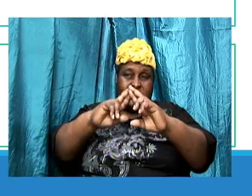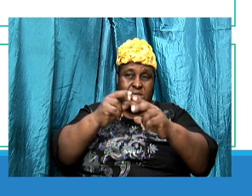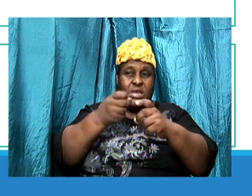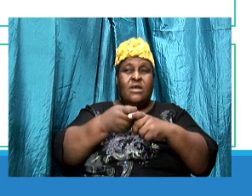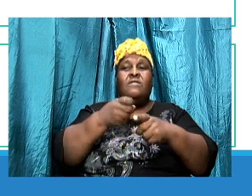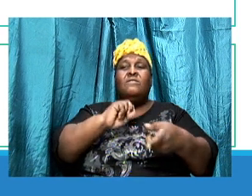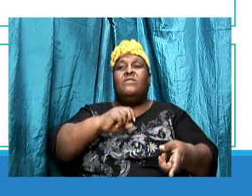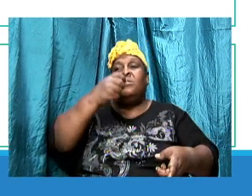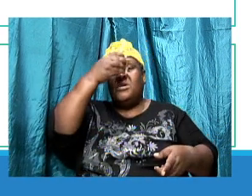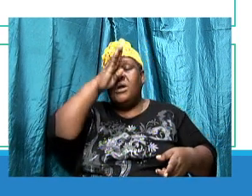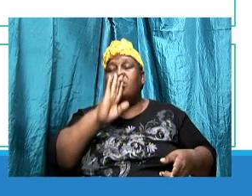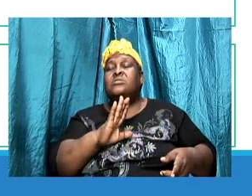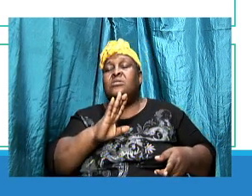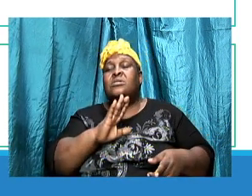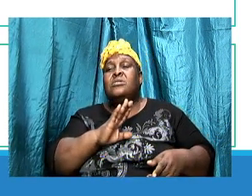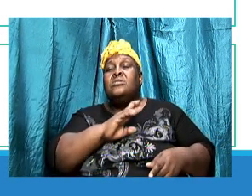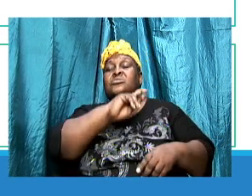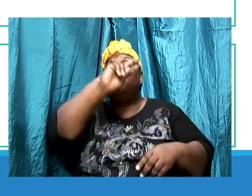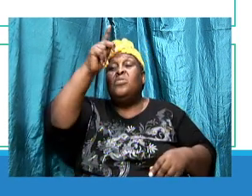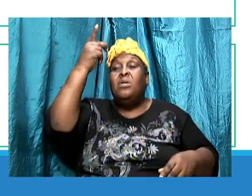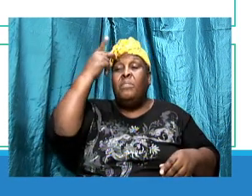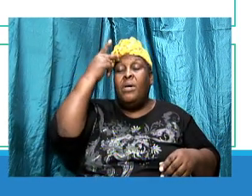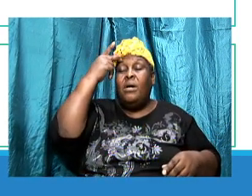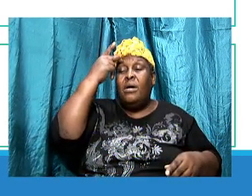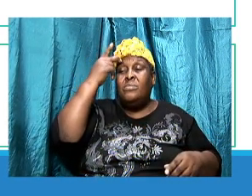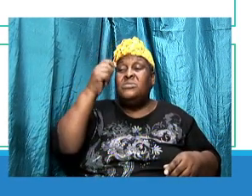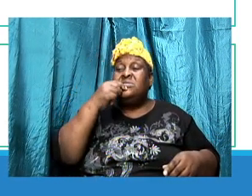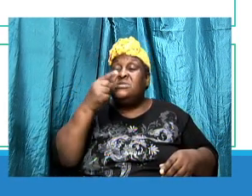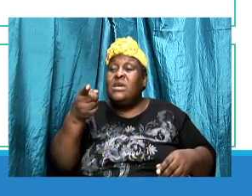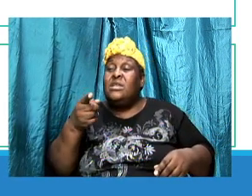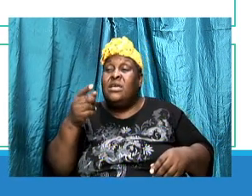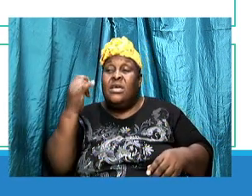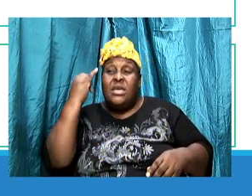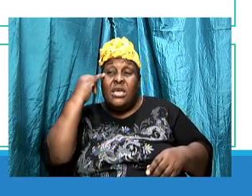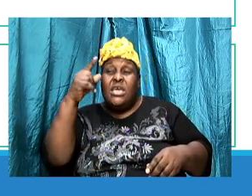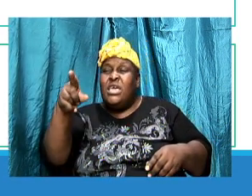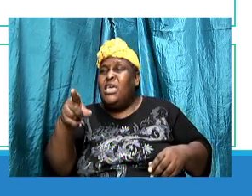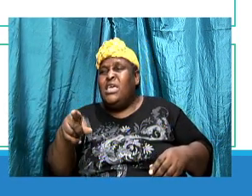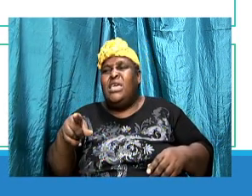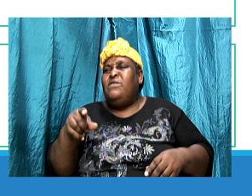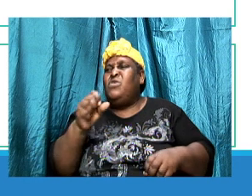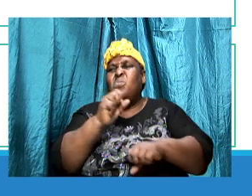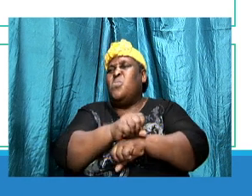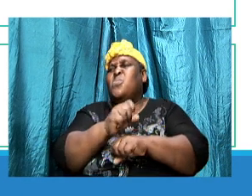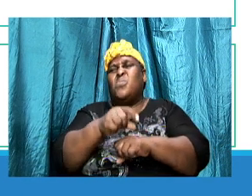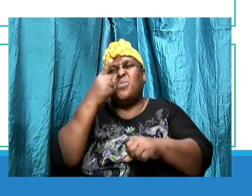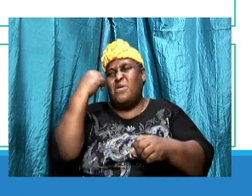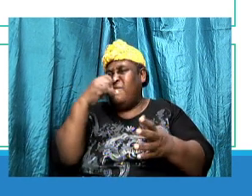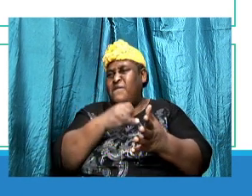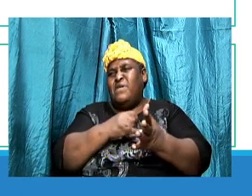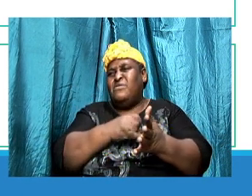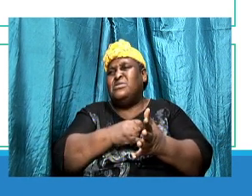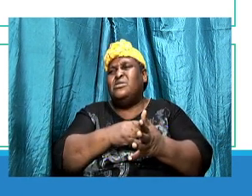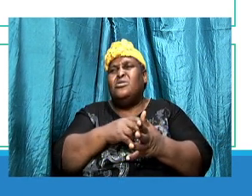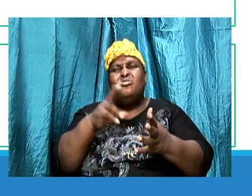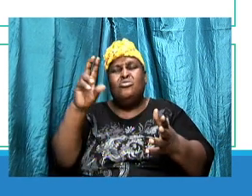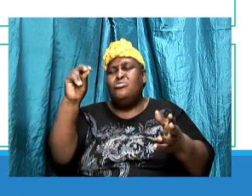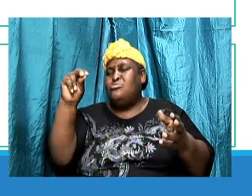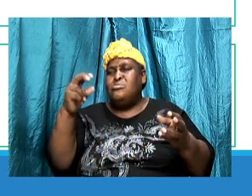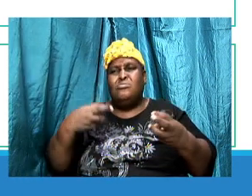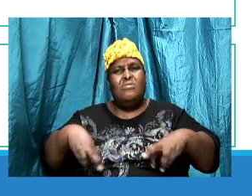And so Paul was making the point that, so one, if you earn it, it's really of no